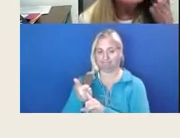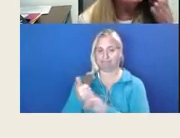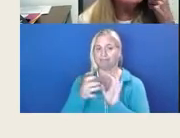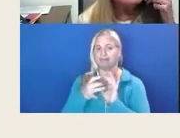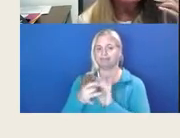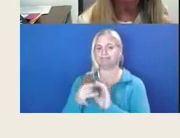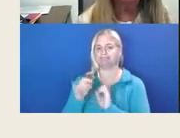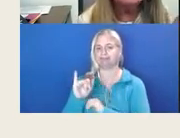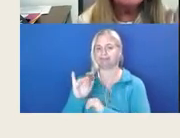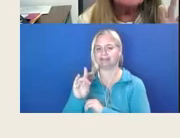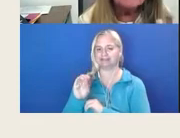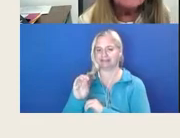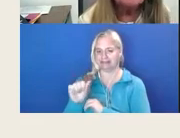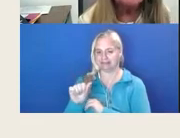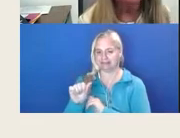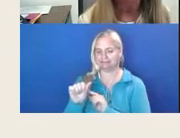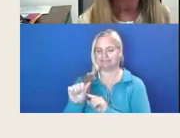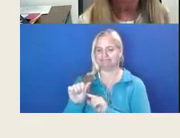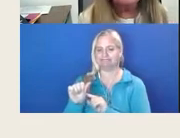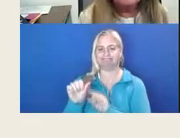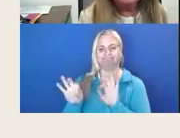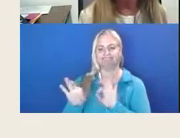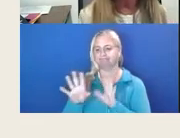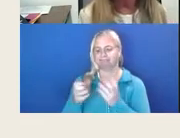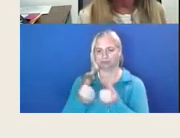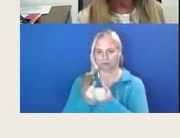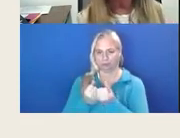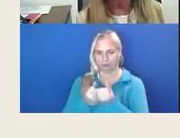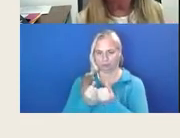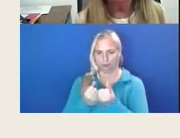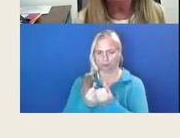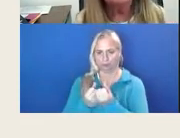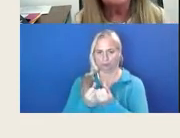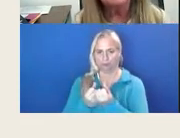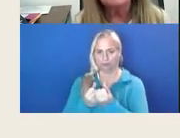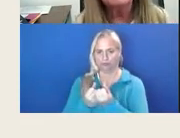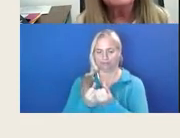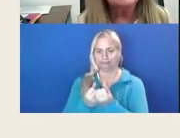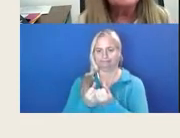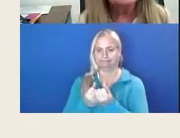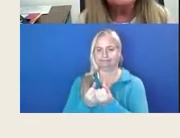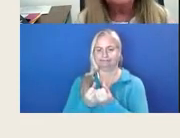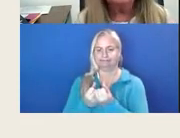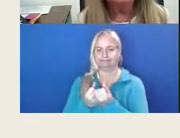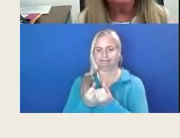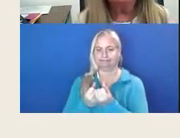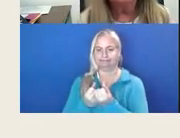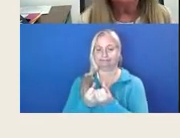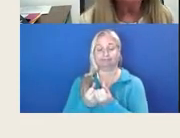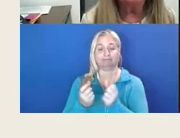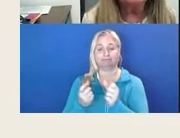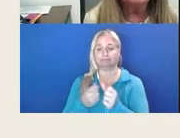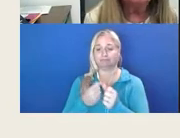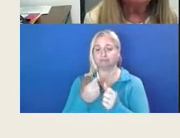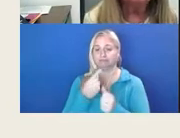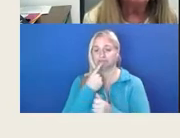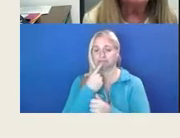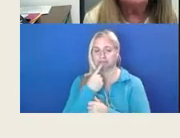a very clear support for these behavioral plans. The first one just says we can